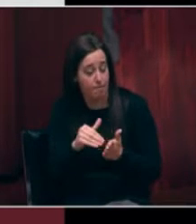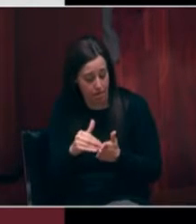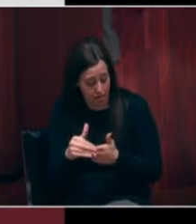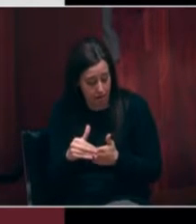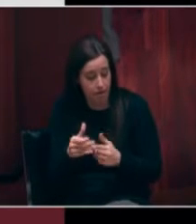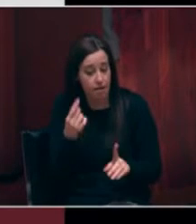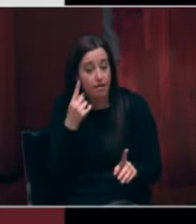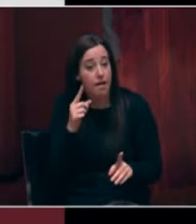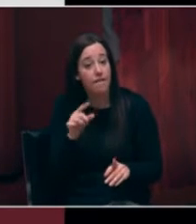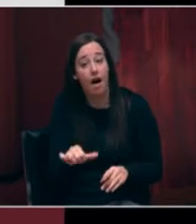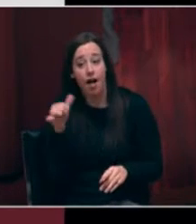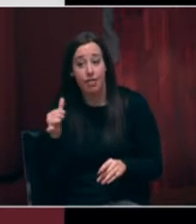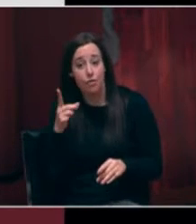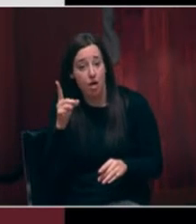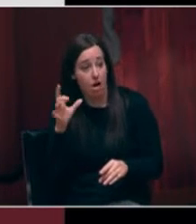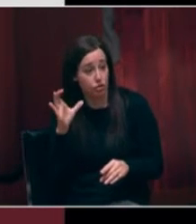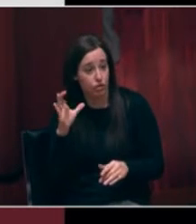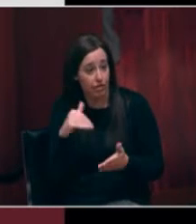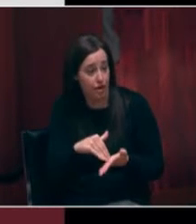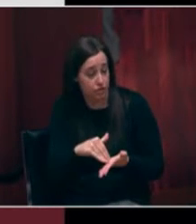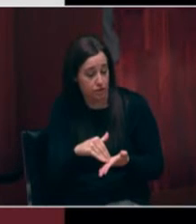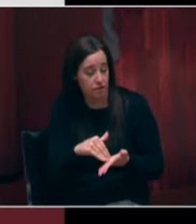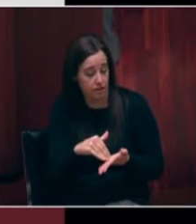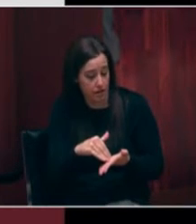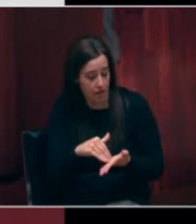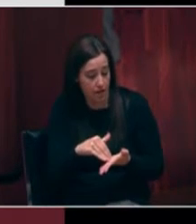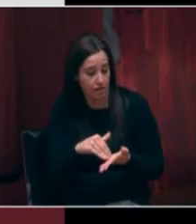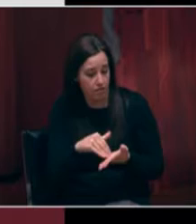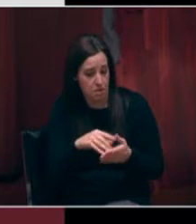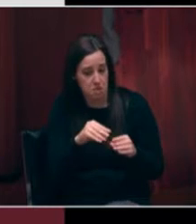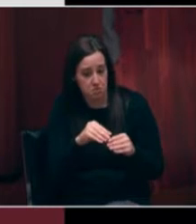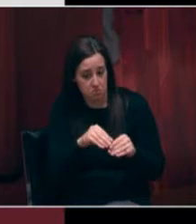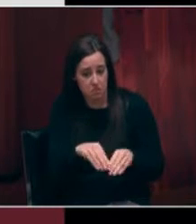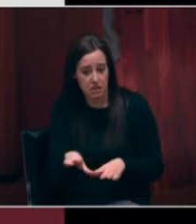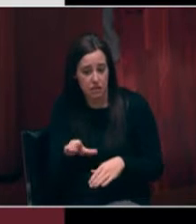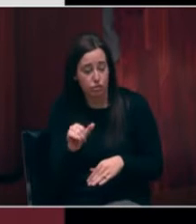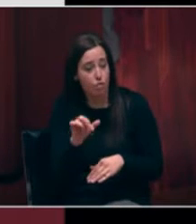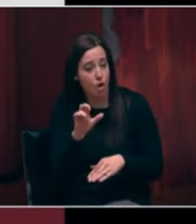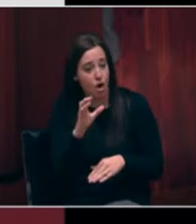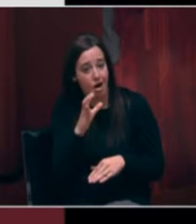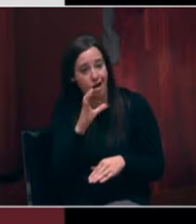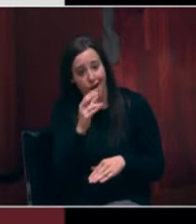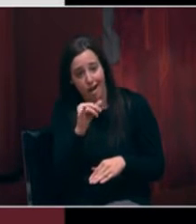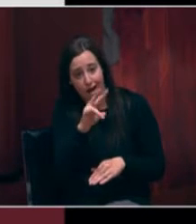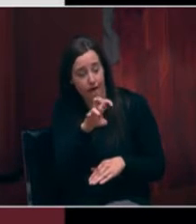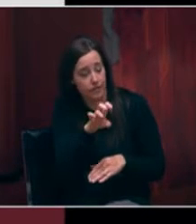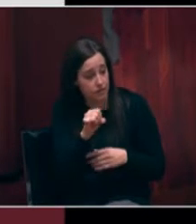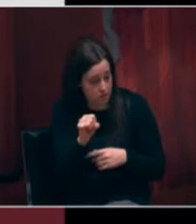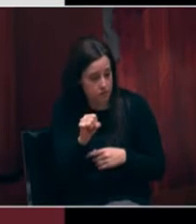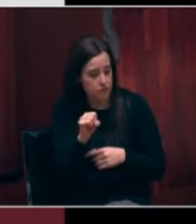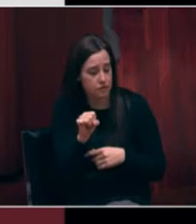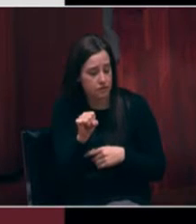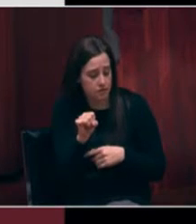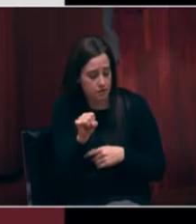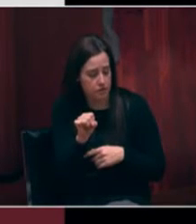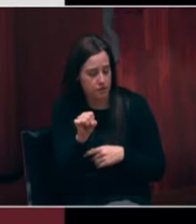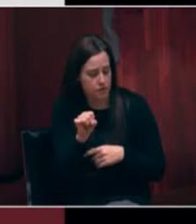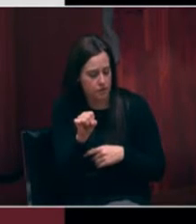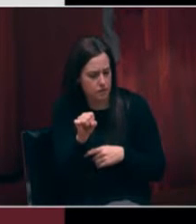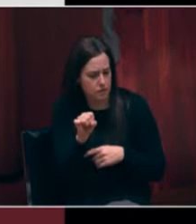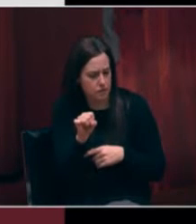another 100,000 that's either accessioned into archives, mostly that 80,000 under accessions,